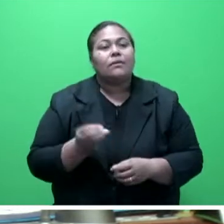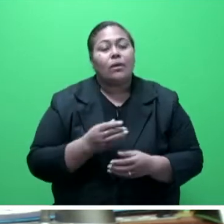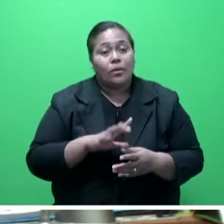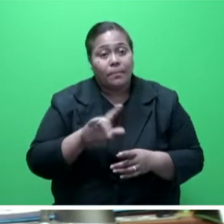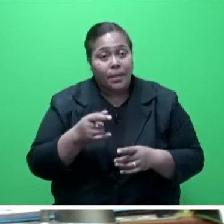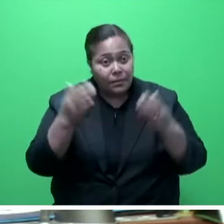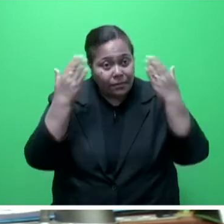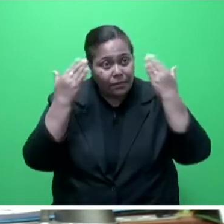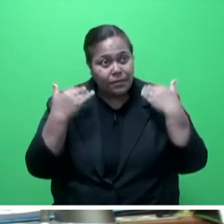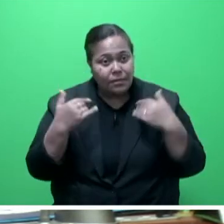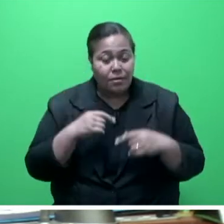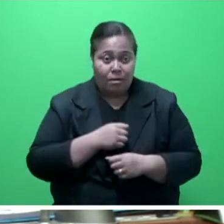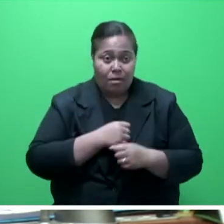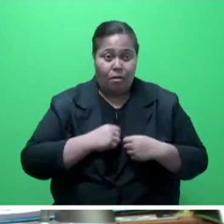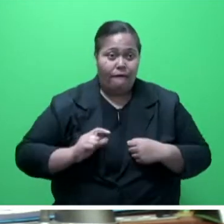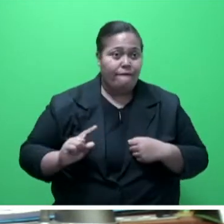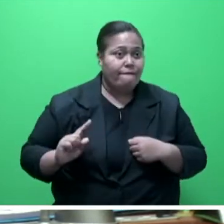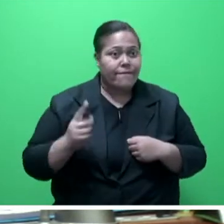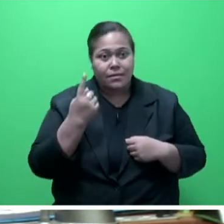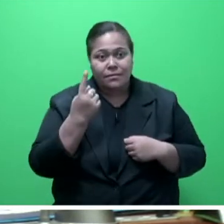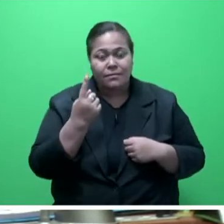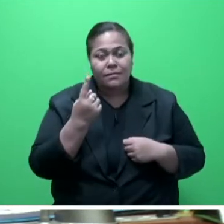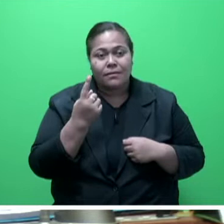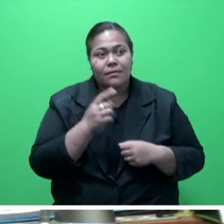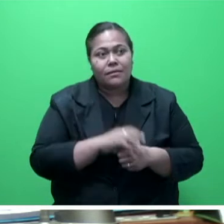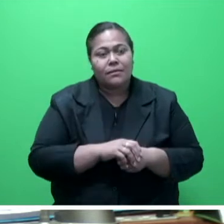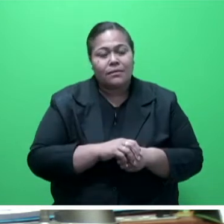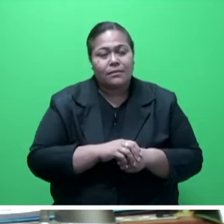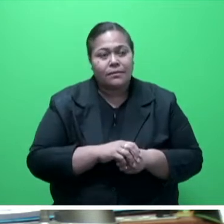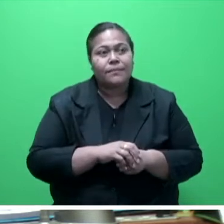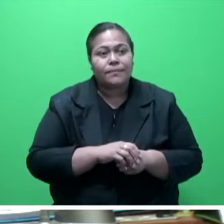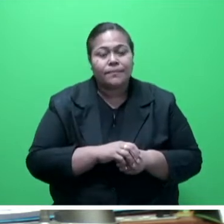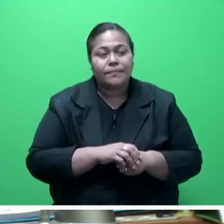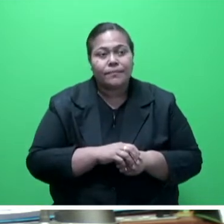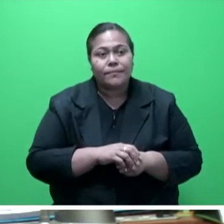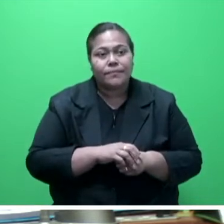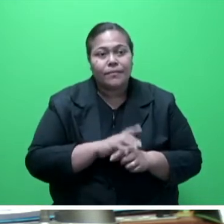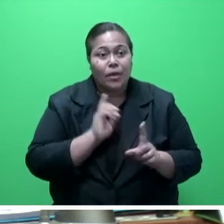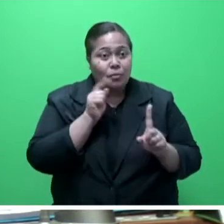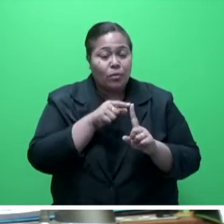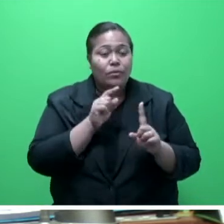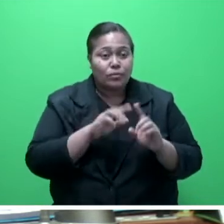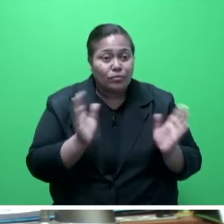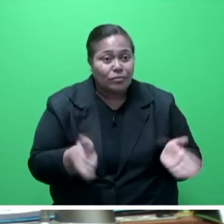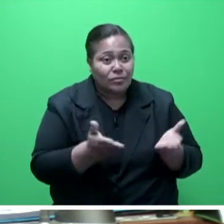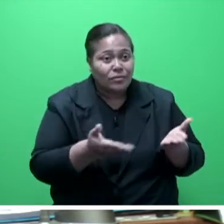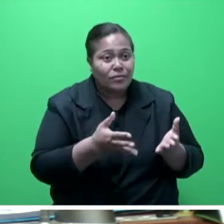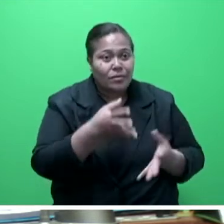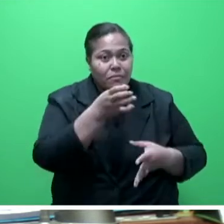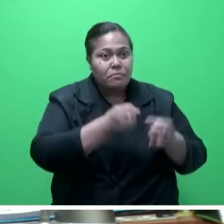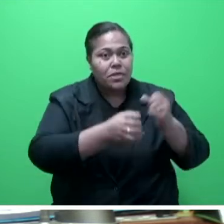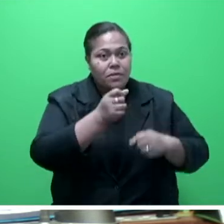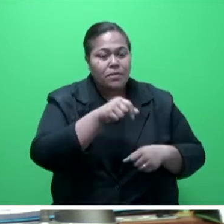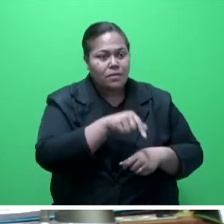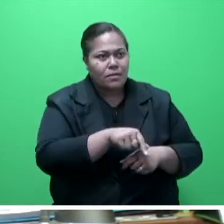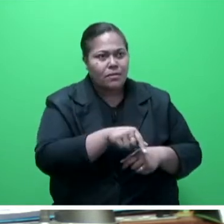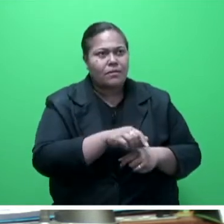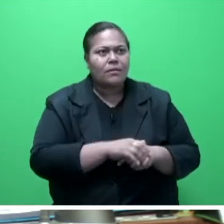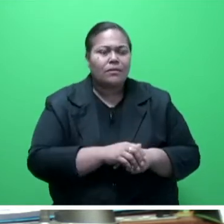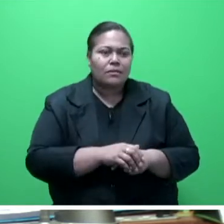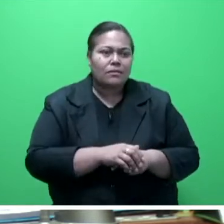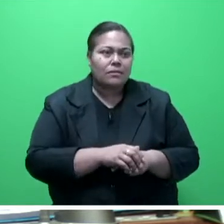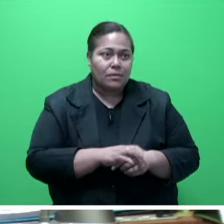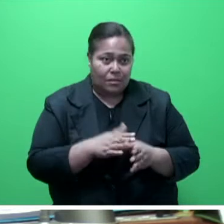quest to raise milk and milk production locally is being affected by, number